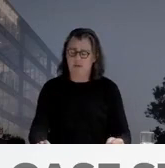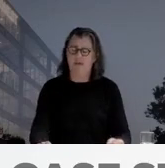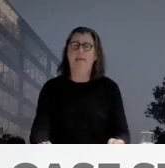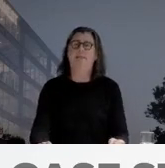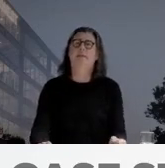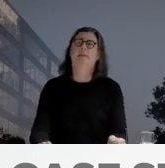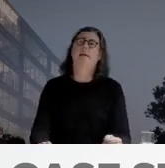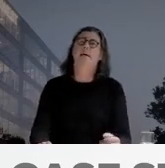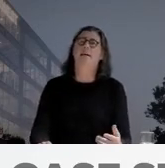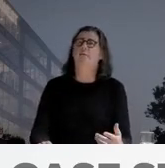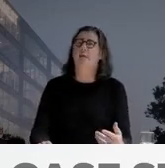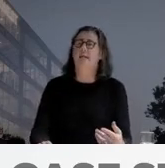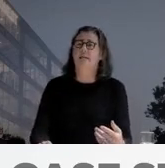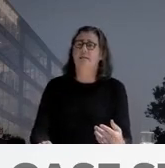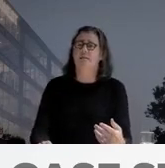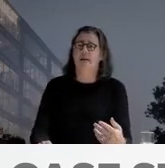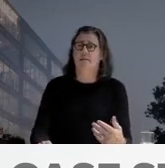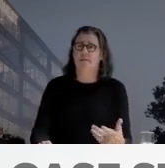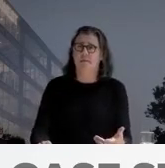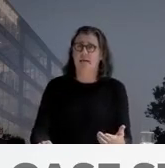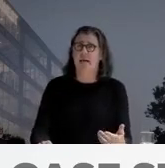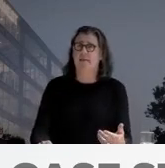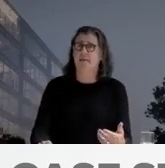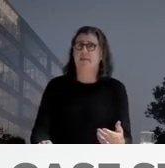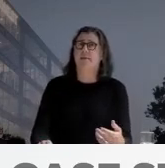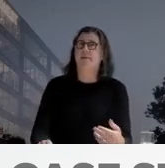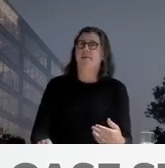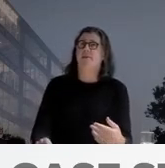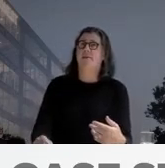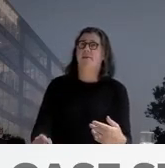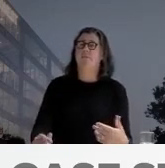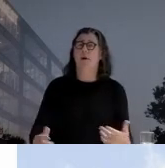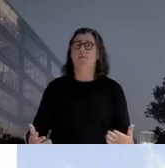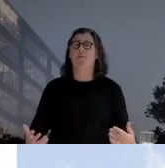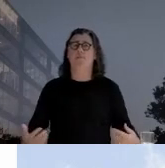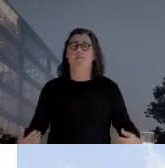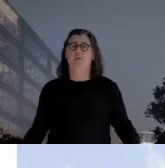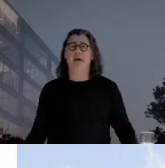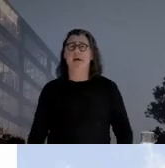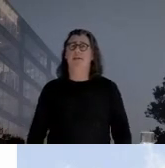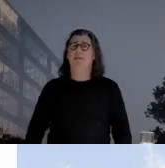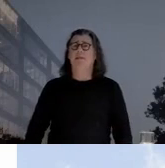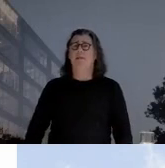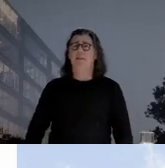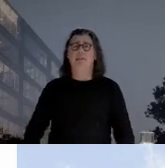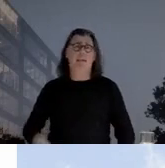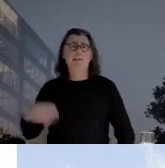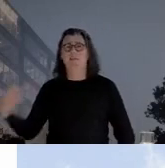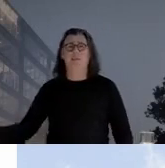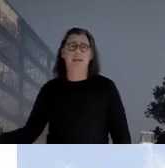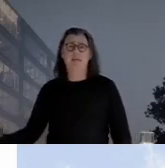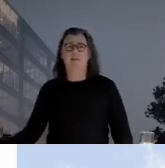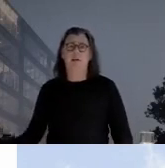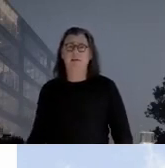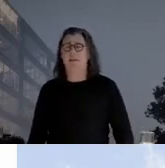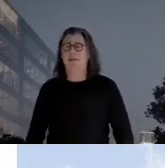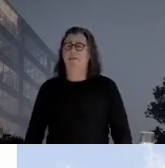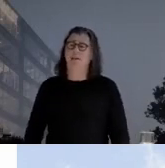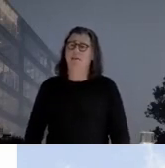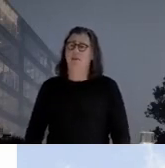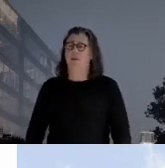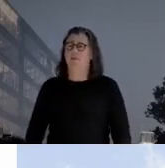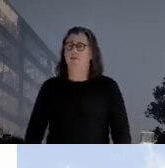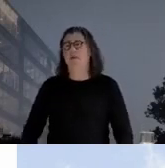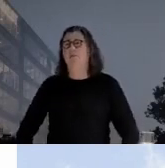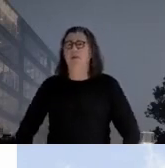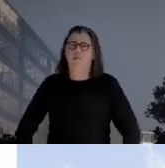which they interact. And that really is about the facade. So the purpose of a facade is to connect us to the outside and at the